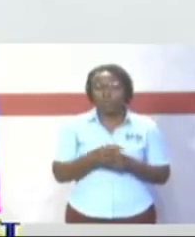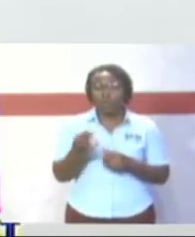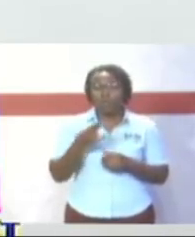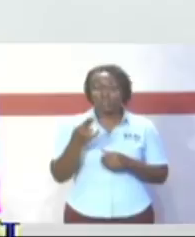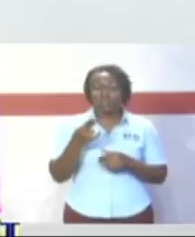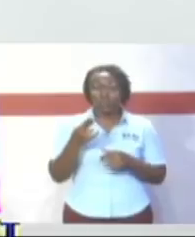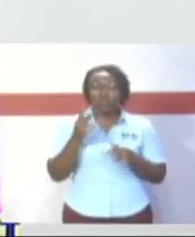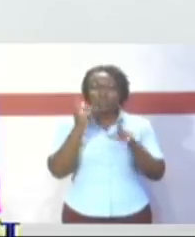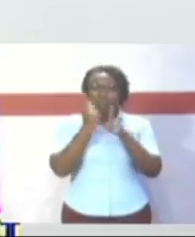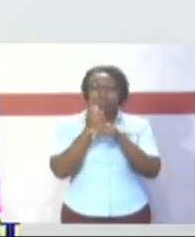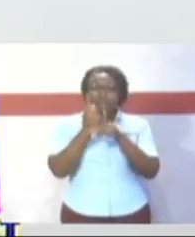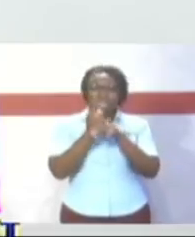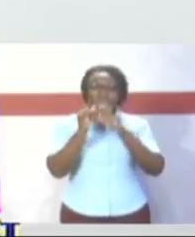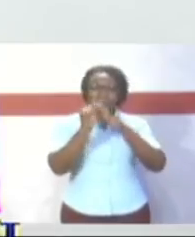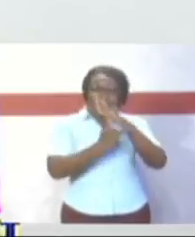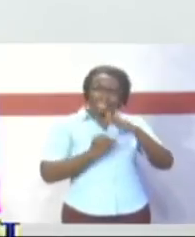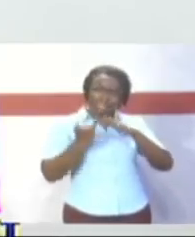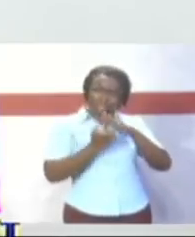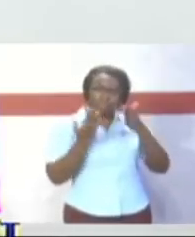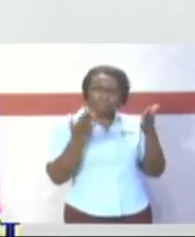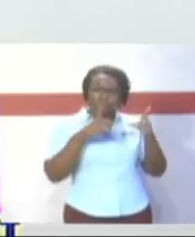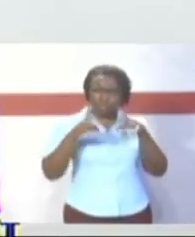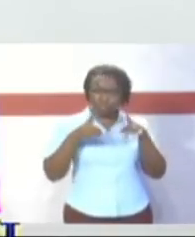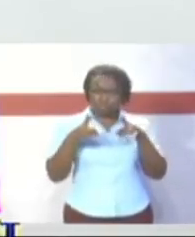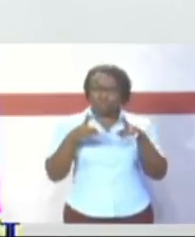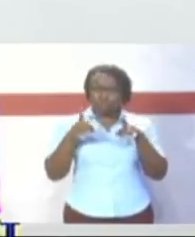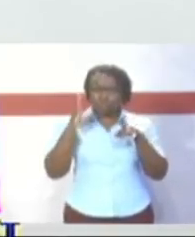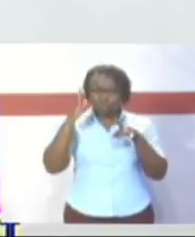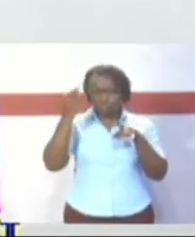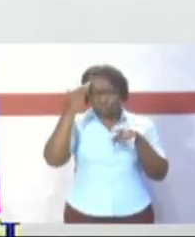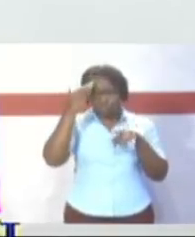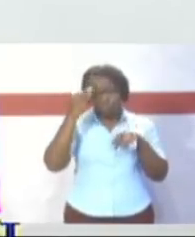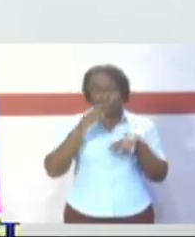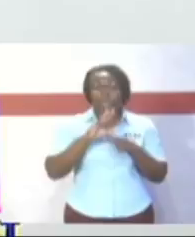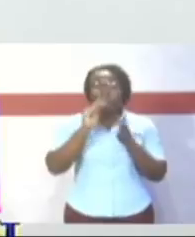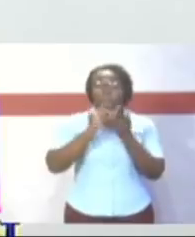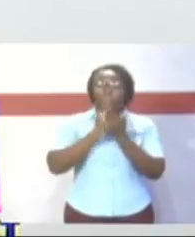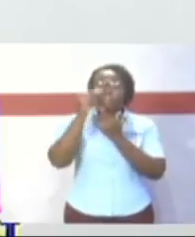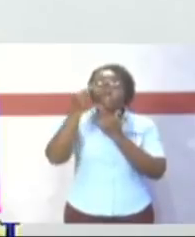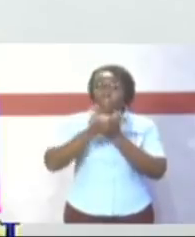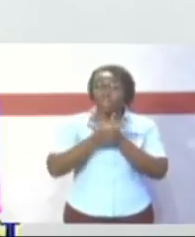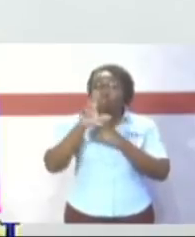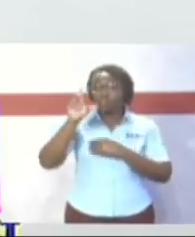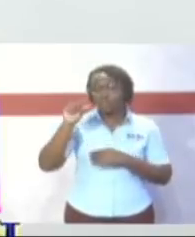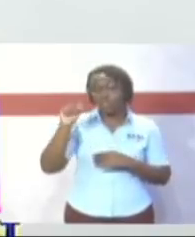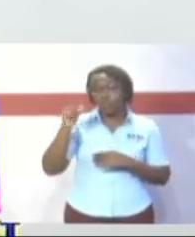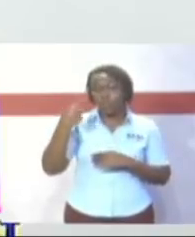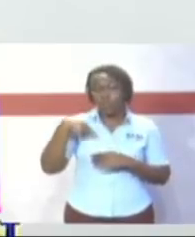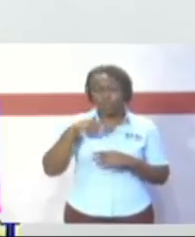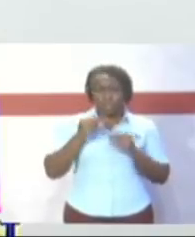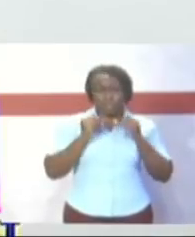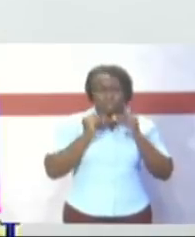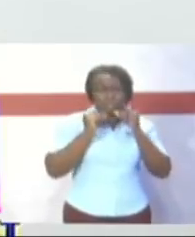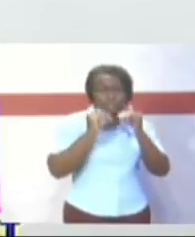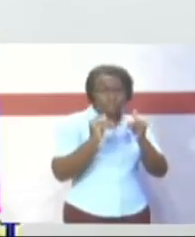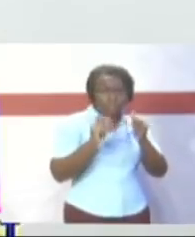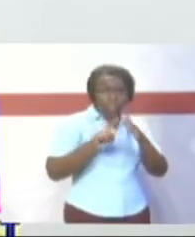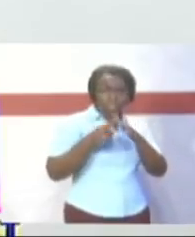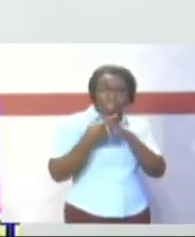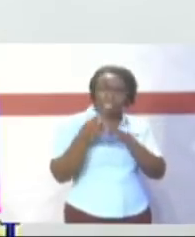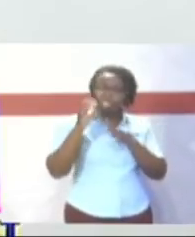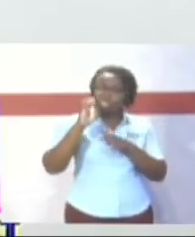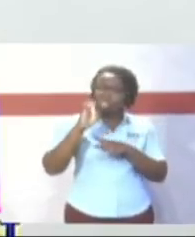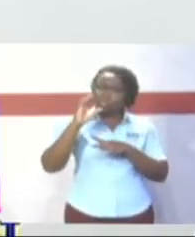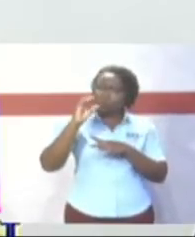in place. In March 2020, we escalated that EOC level to full activation. And the reason for